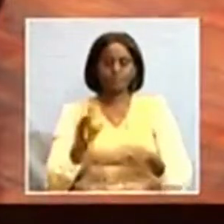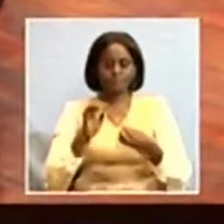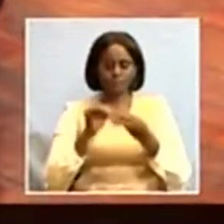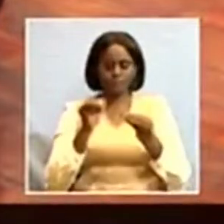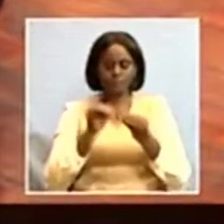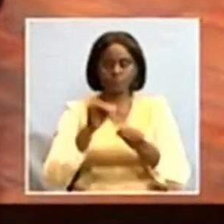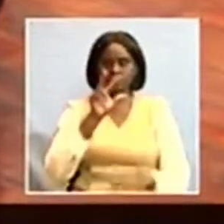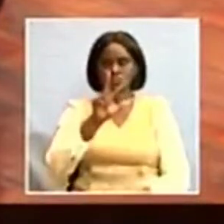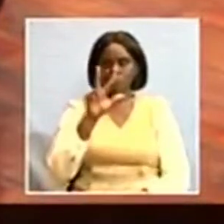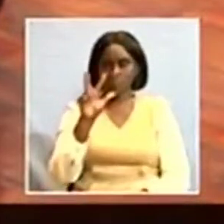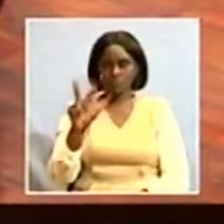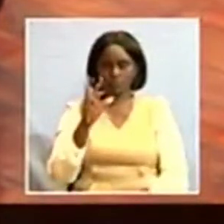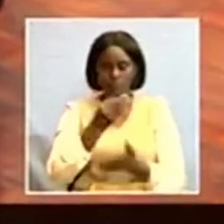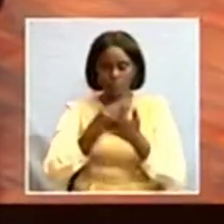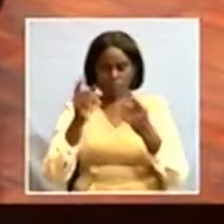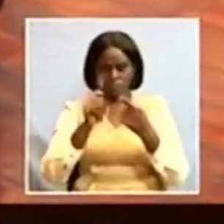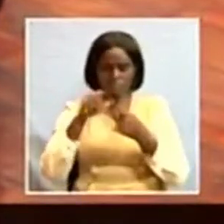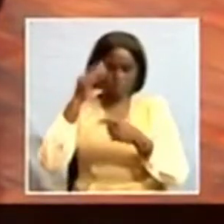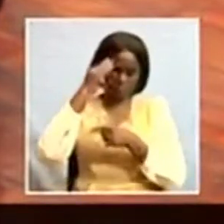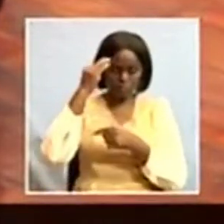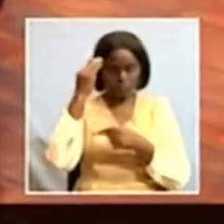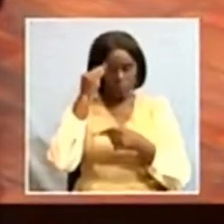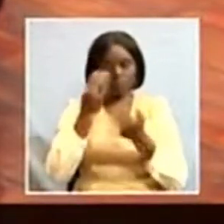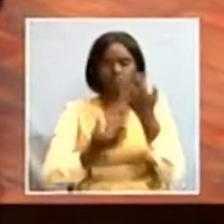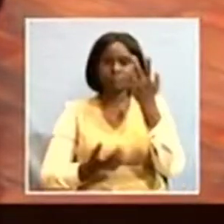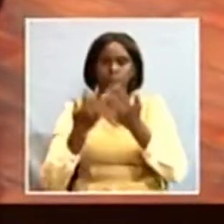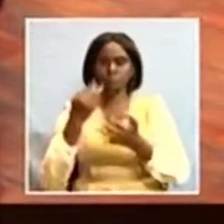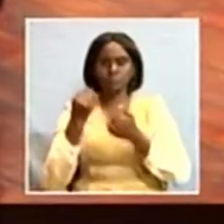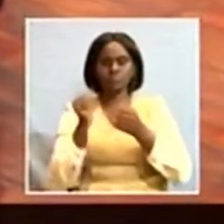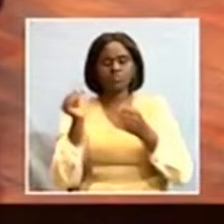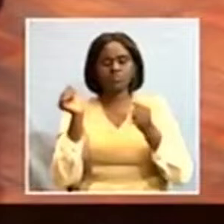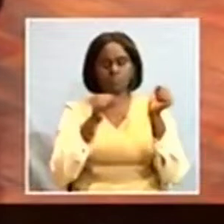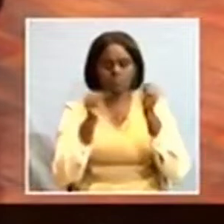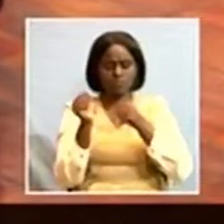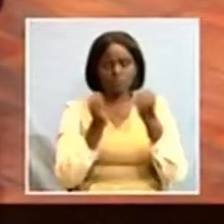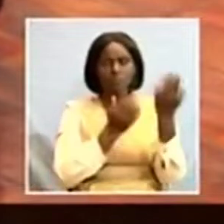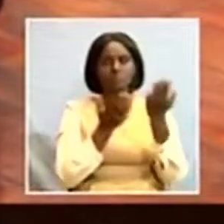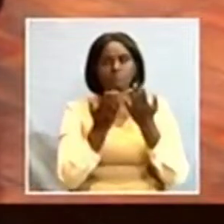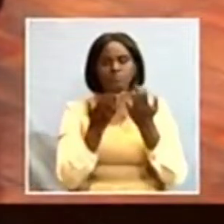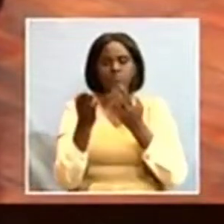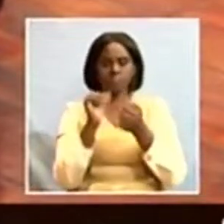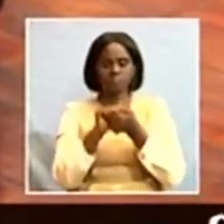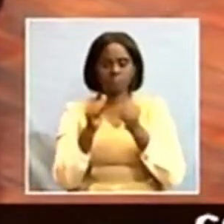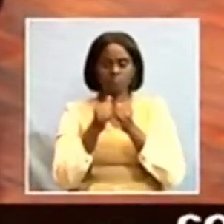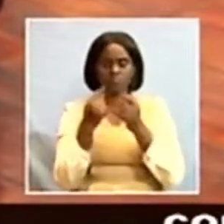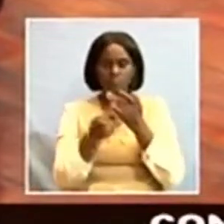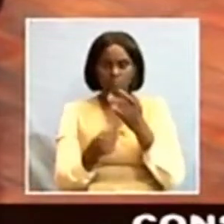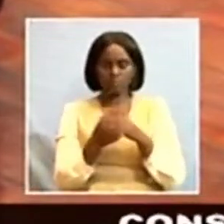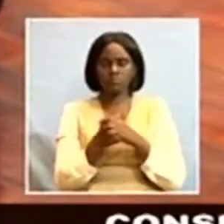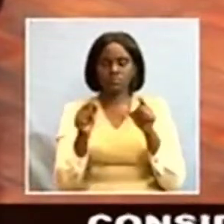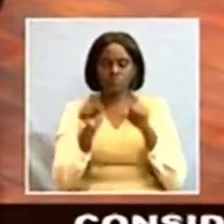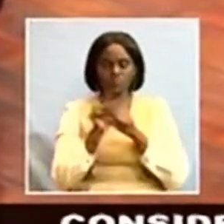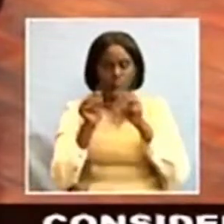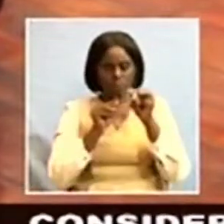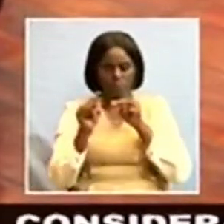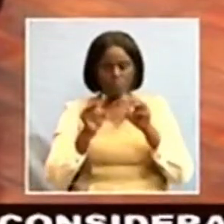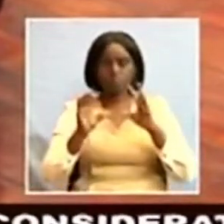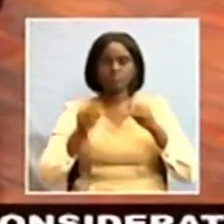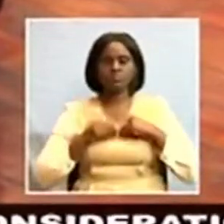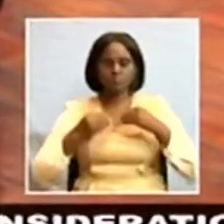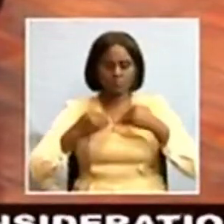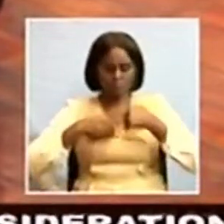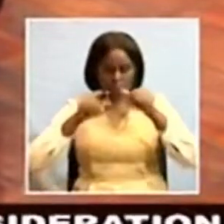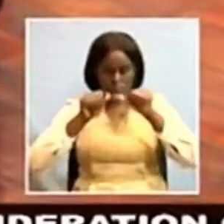Appendix 33. Failure to establish firefighting services. Cause of query. Management acknowledges